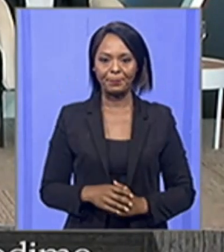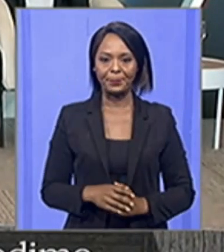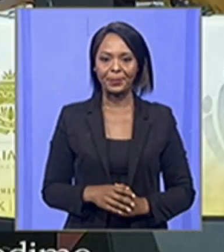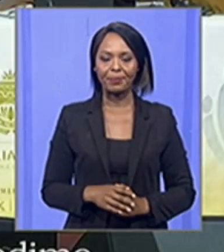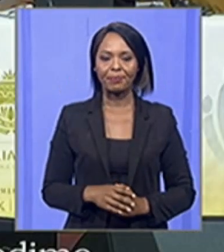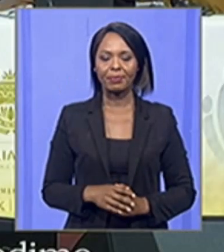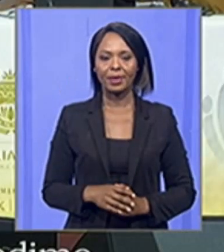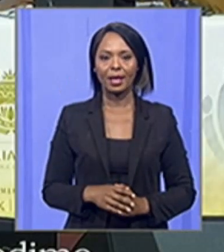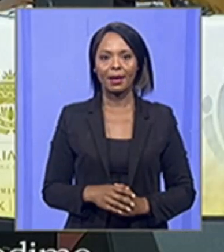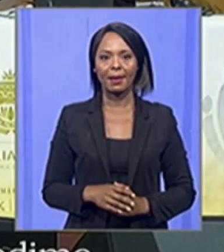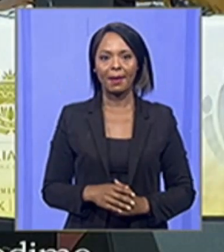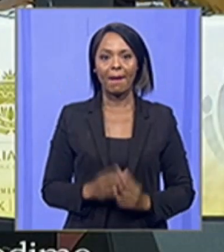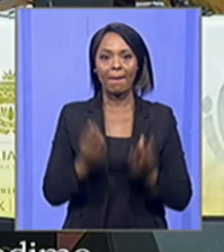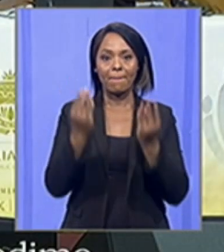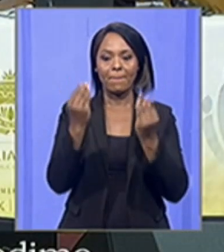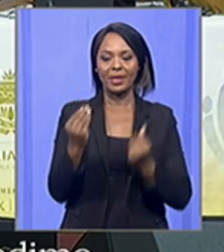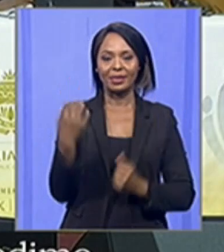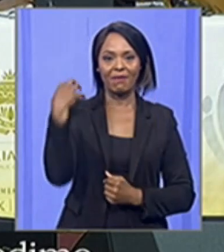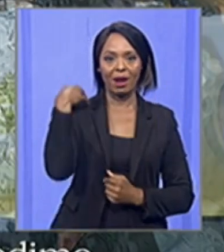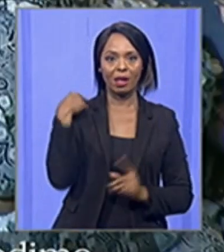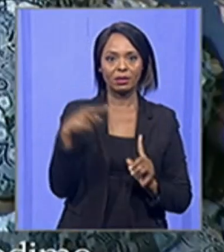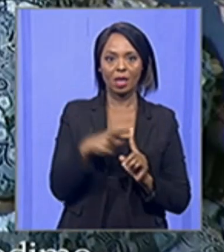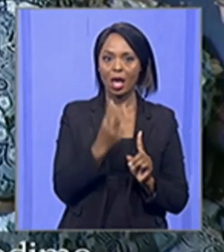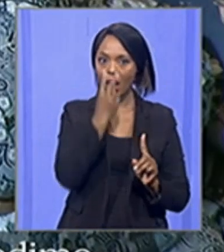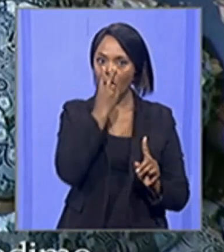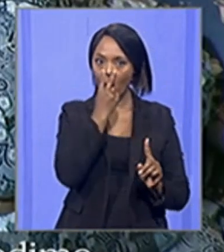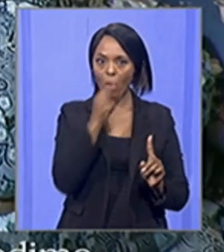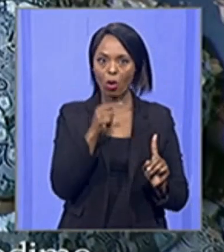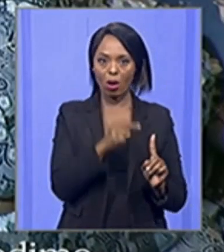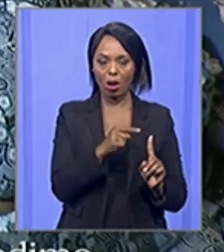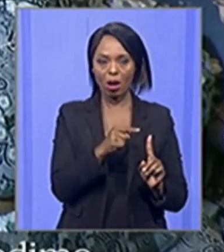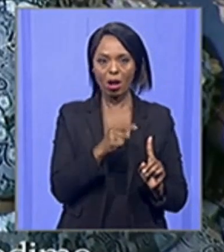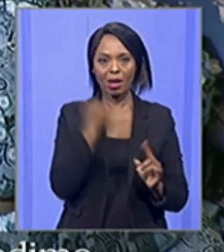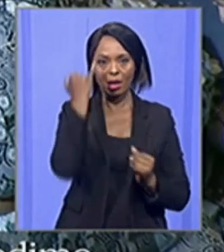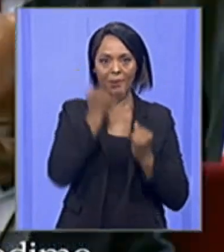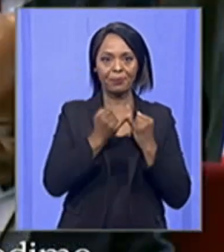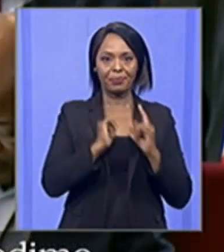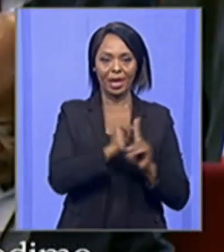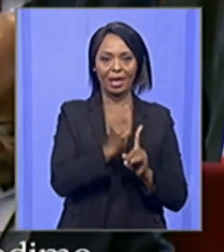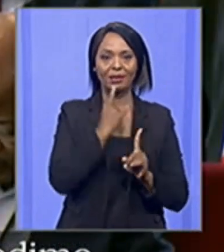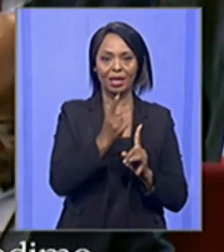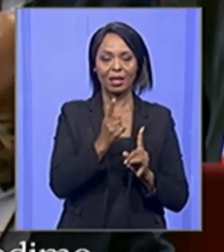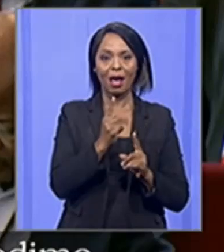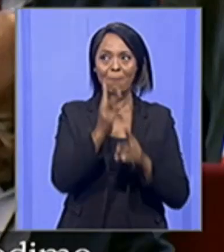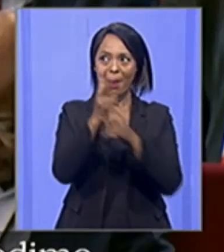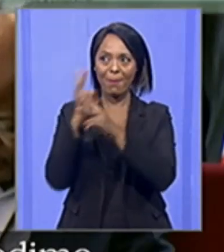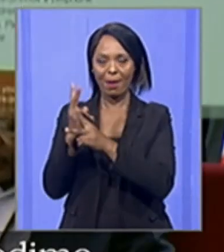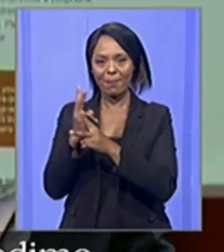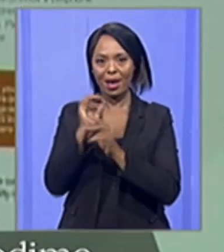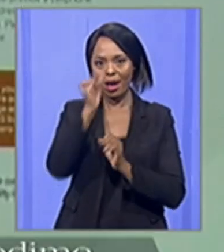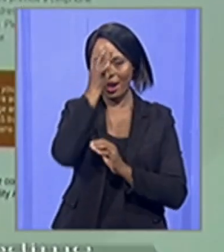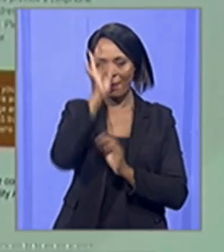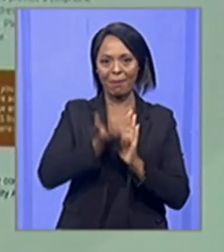Tona ya matlotlo Enoch Godongwane o re sekoloto sa mmušo se hlatlogetše godimo.